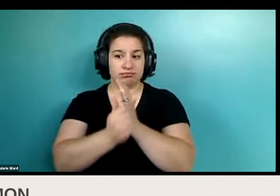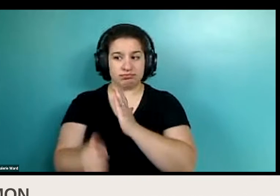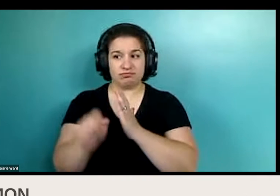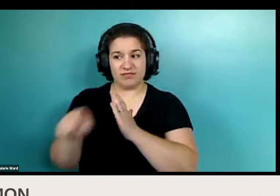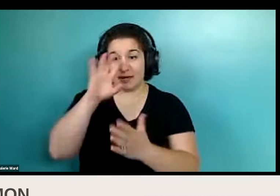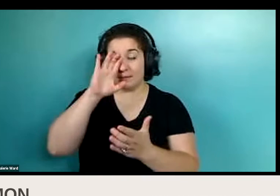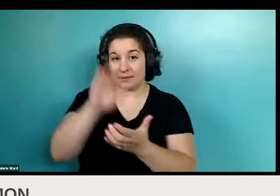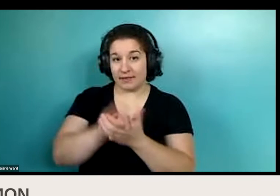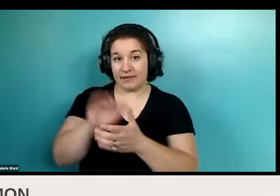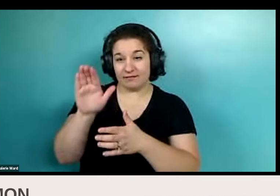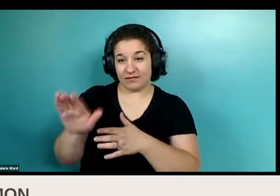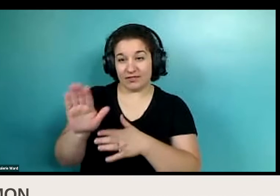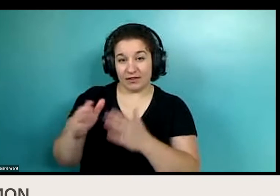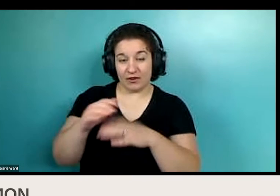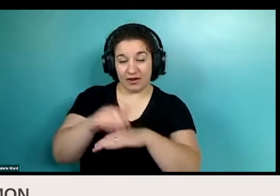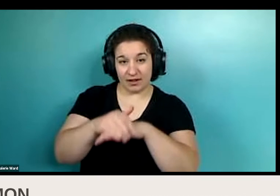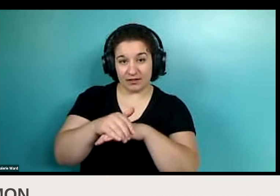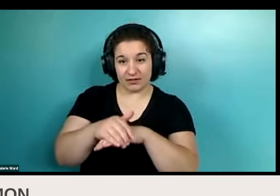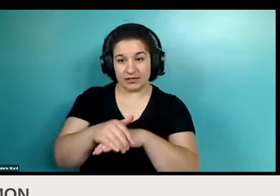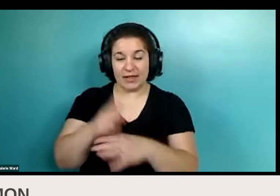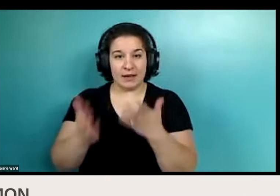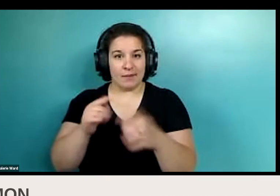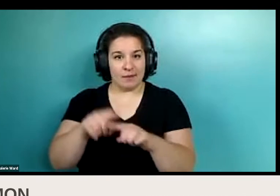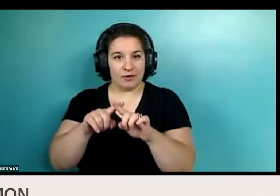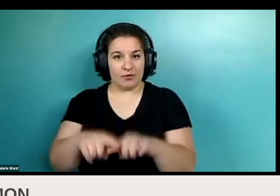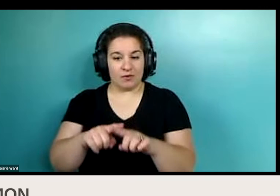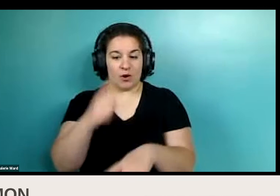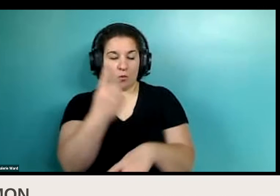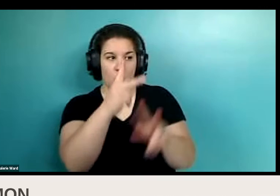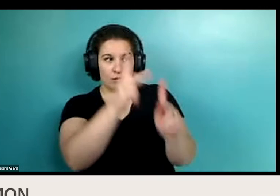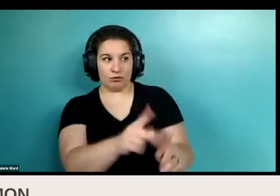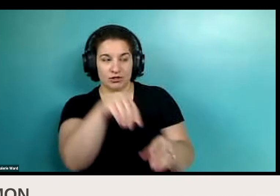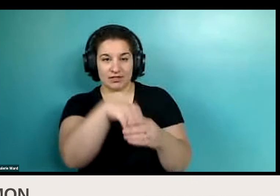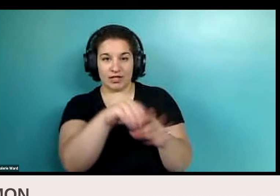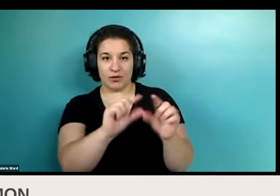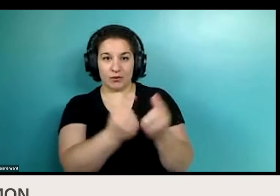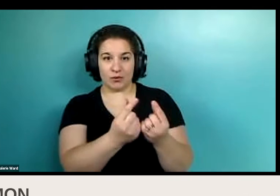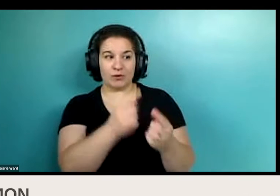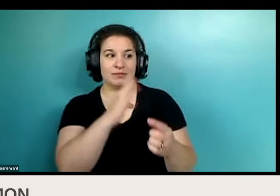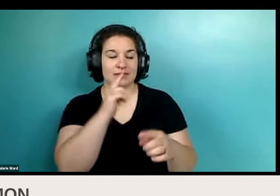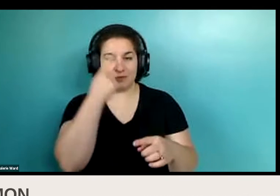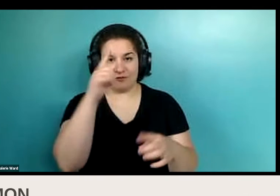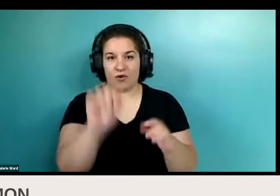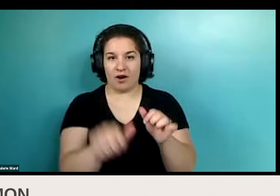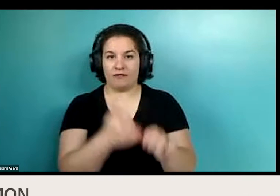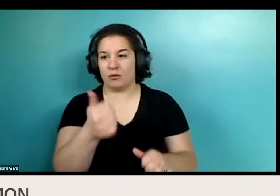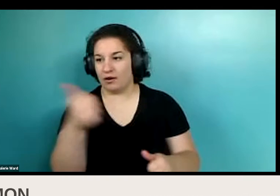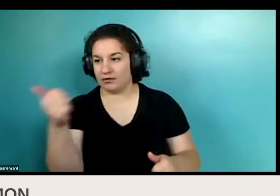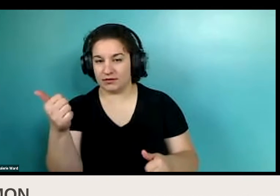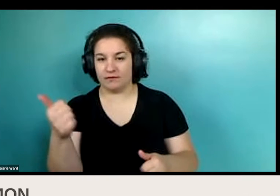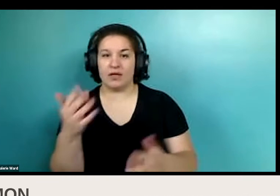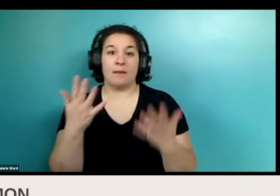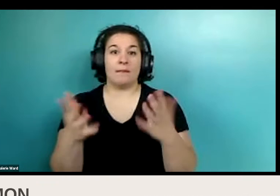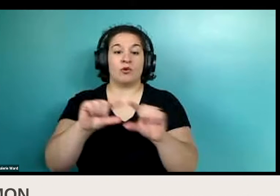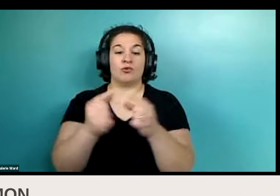one person in the group to speak for everybody else. So then everybody else, like say it's a group of 4 people, one person's the